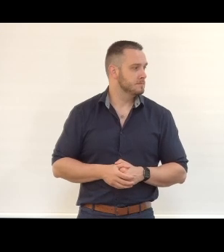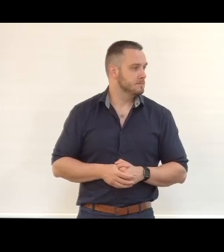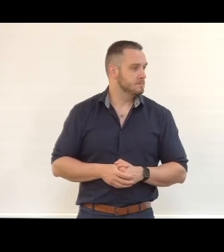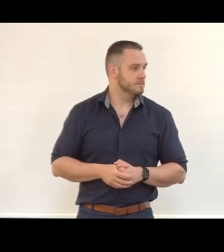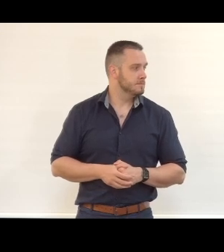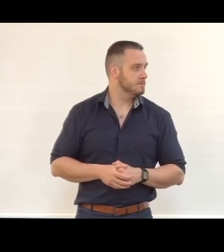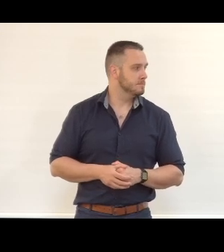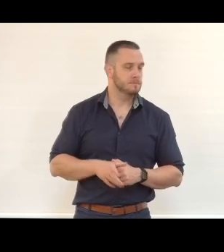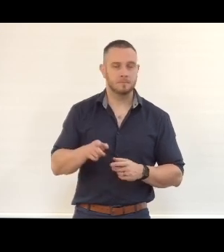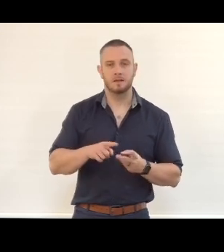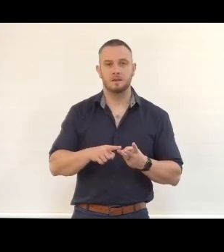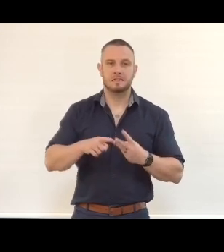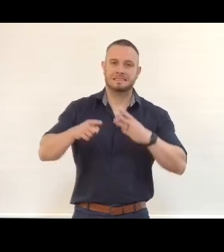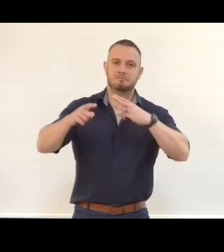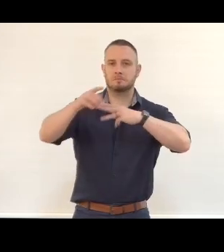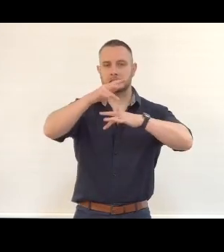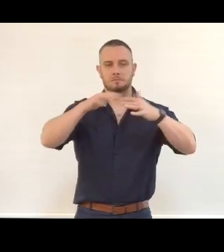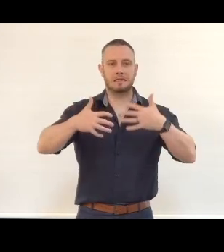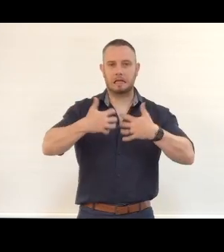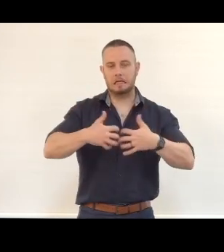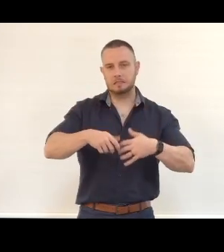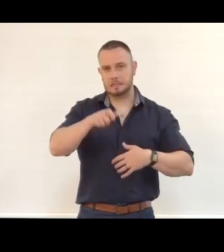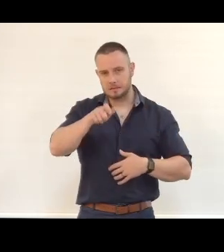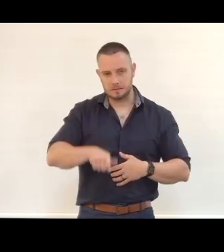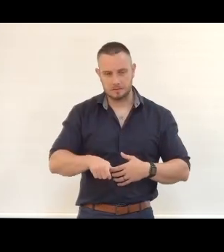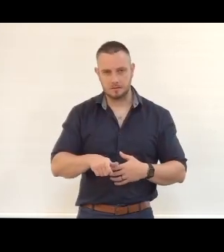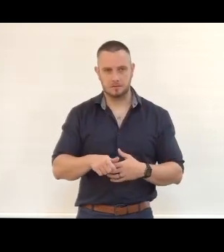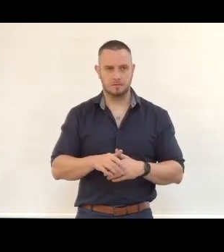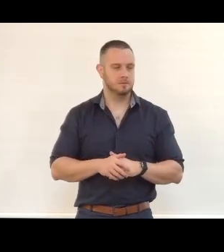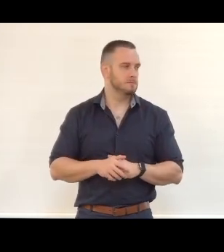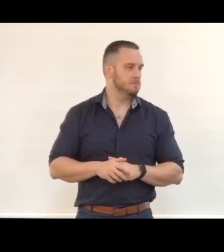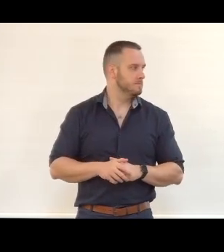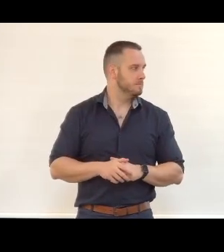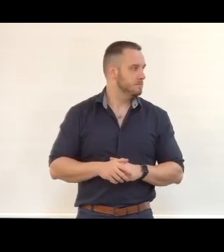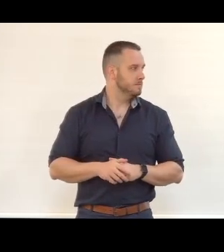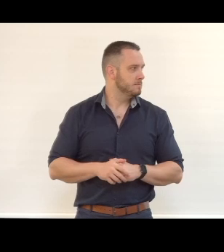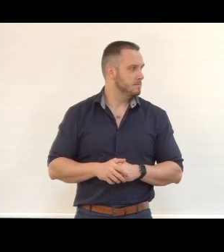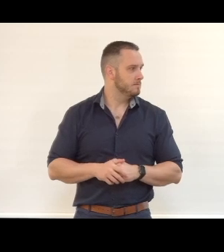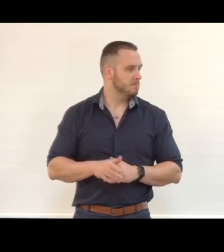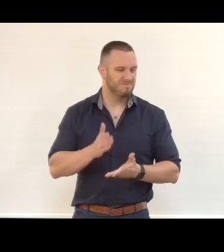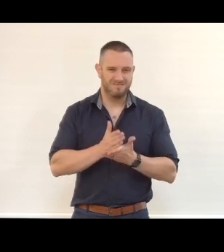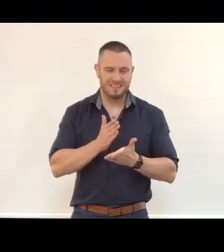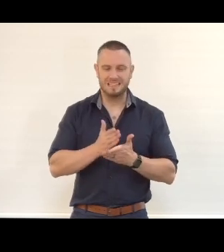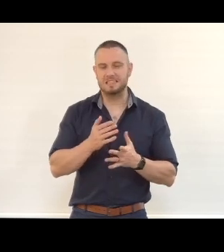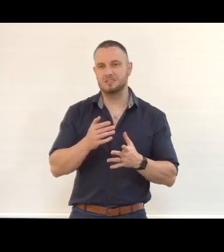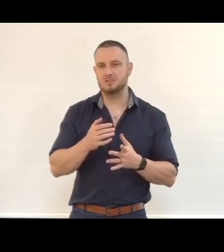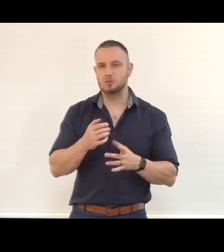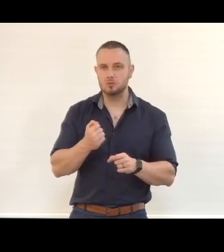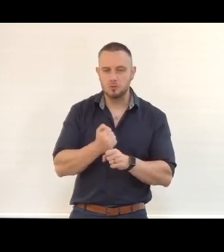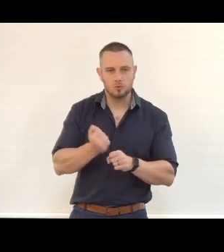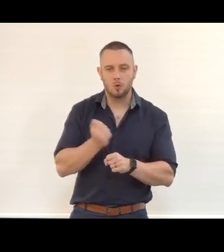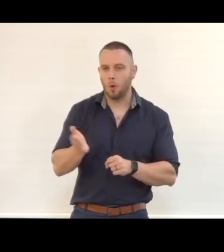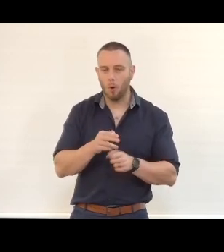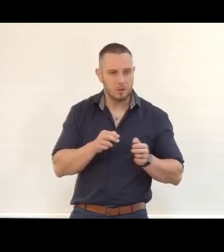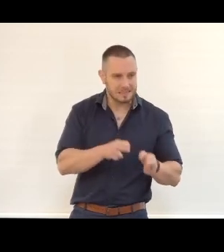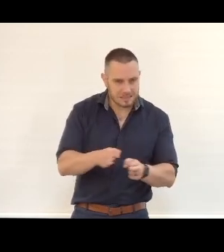the tasks. A space engineer, so the main tasks at high seas for the space engineer is following up all the